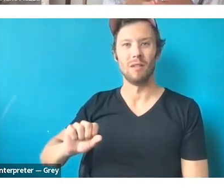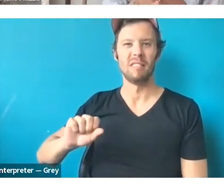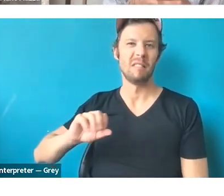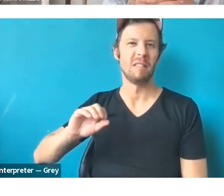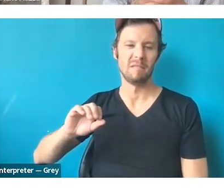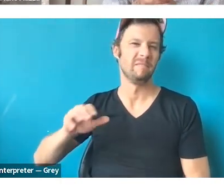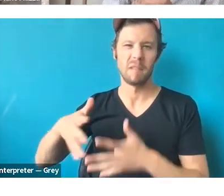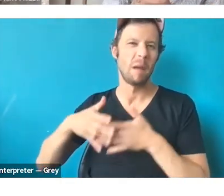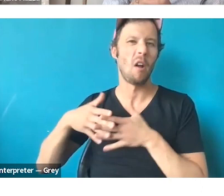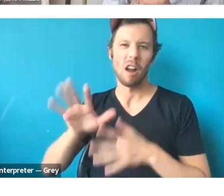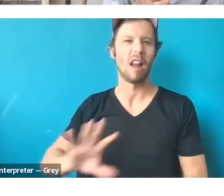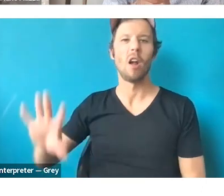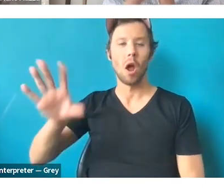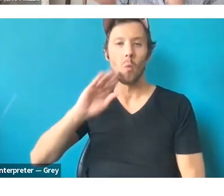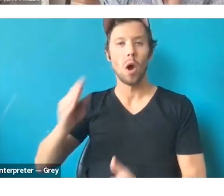with